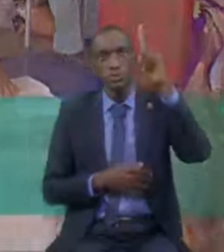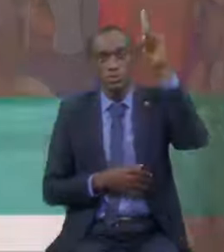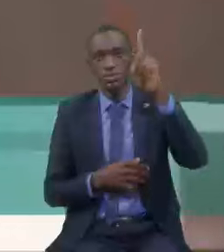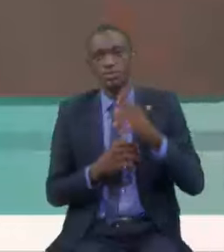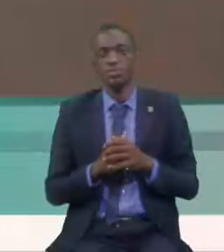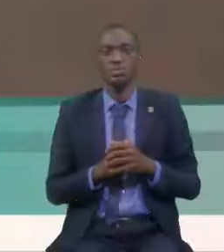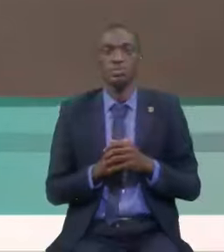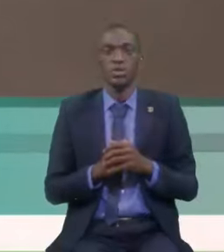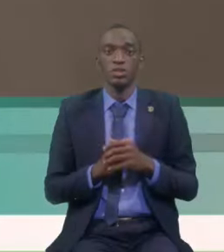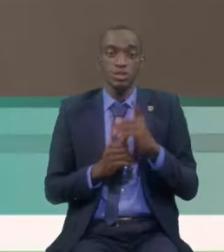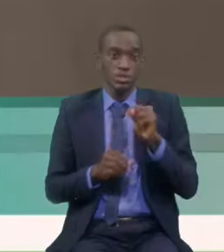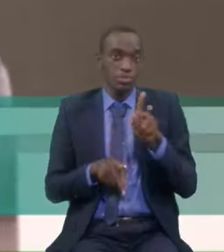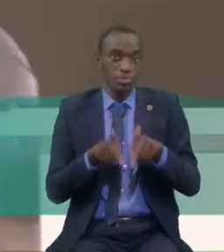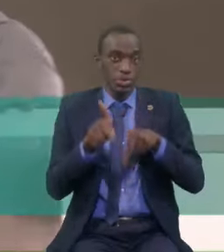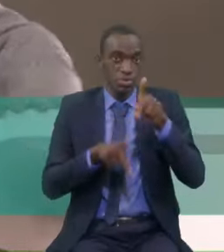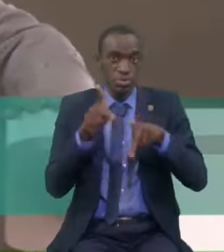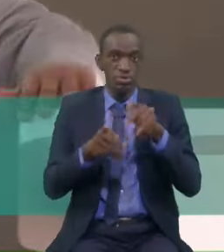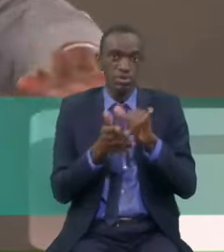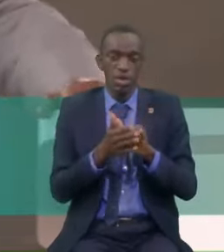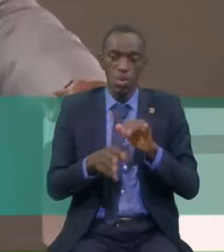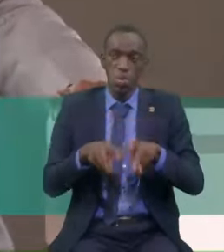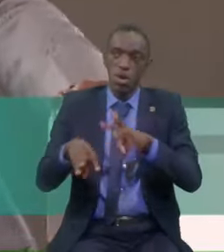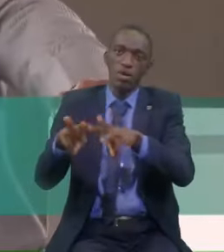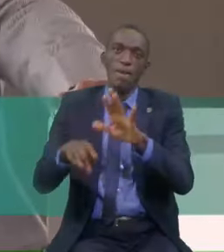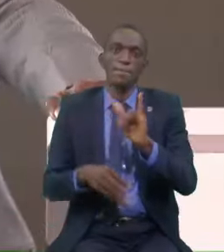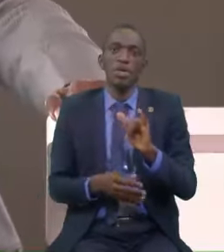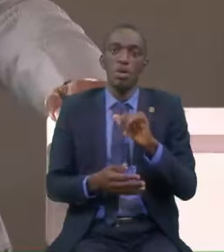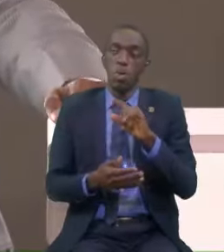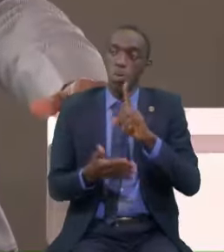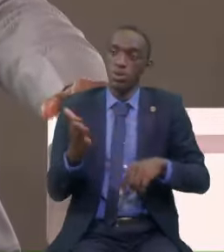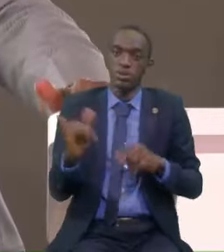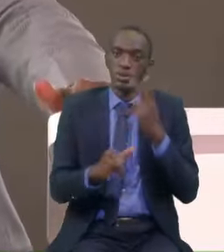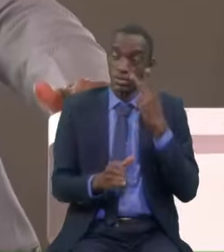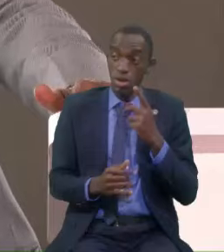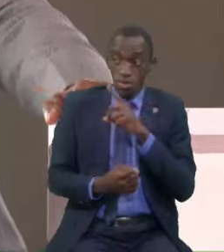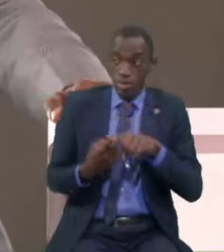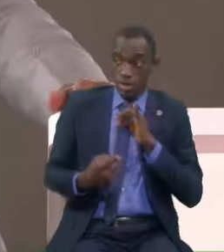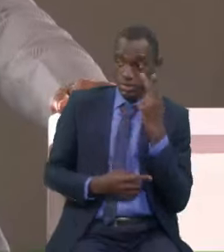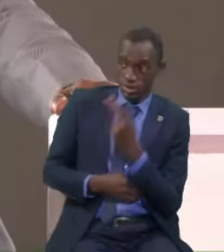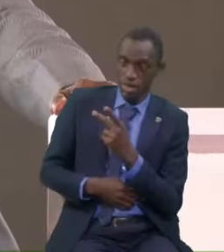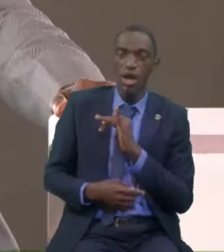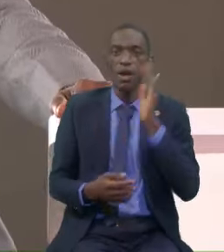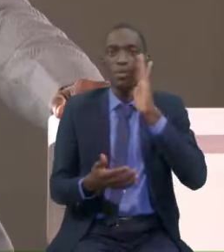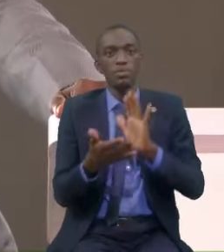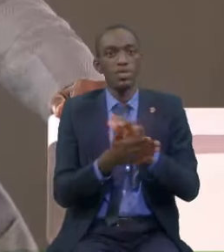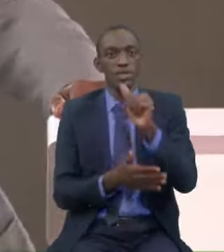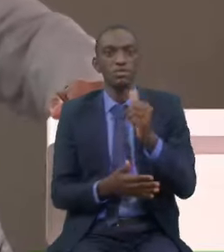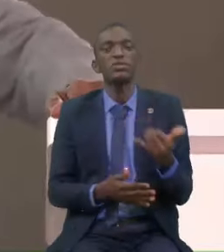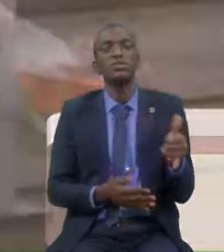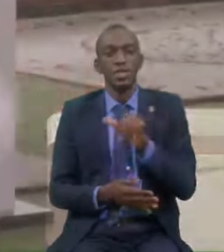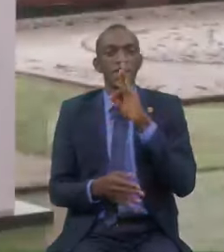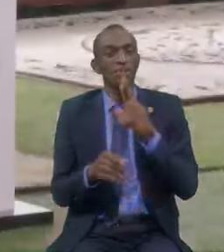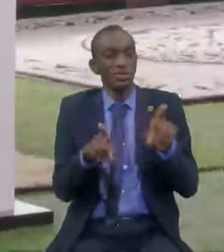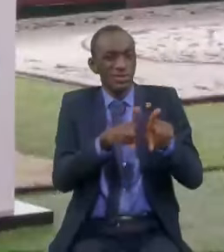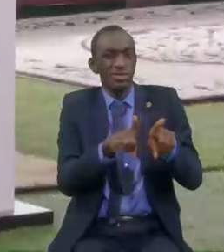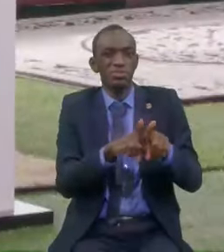walk by what they see, when I see, I'll believe, they're still like the world. The